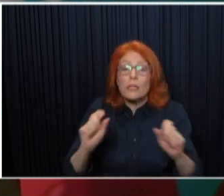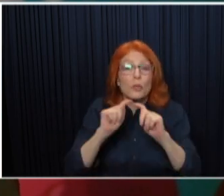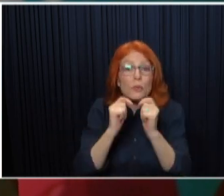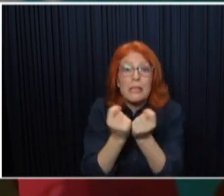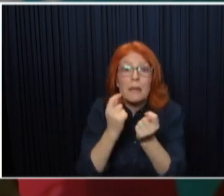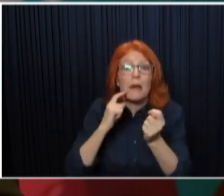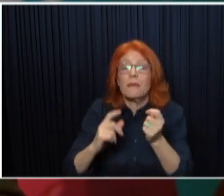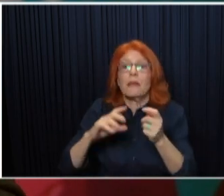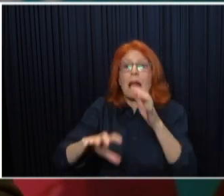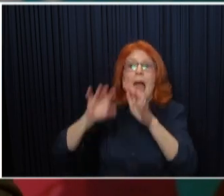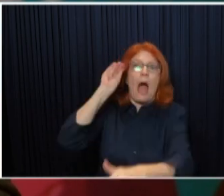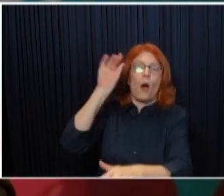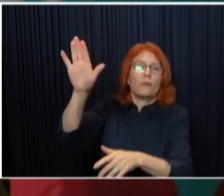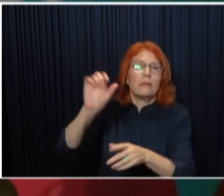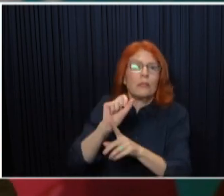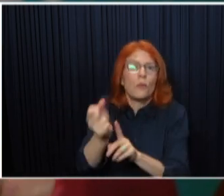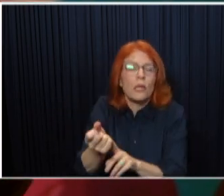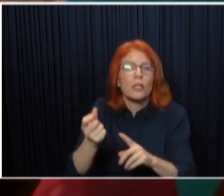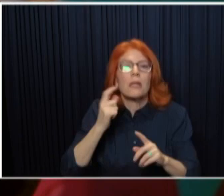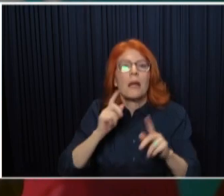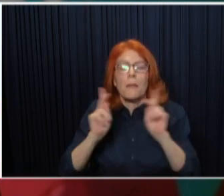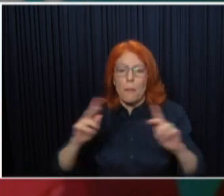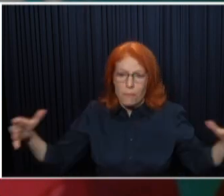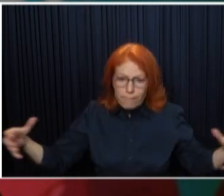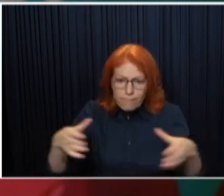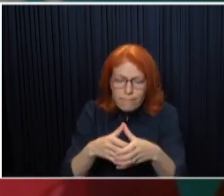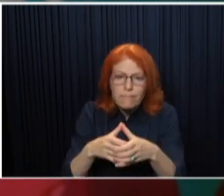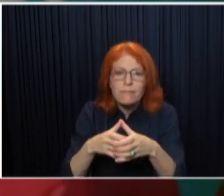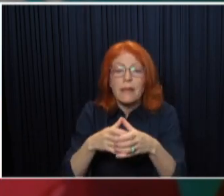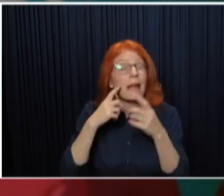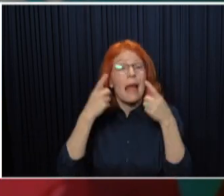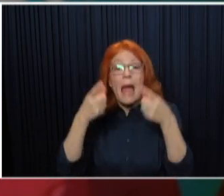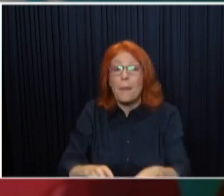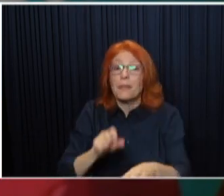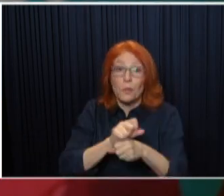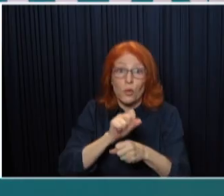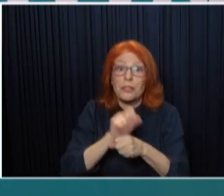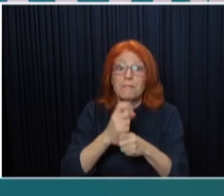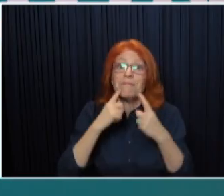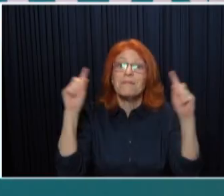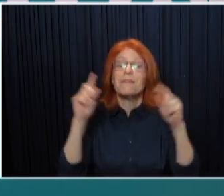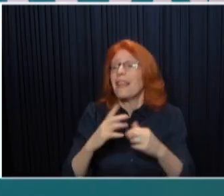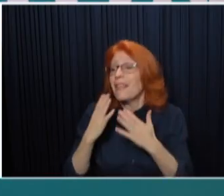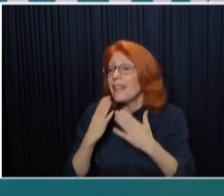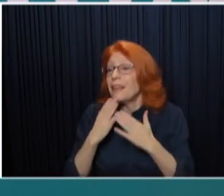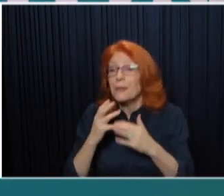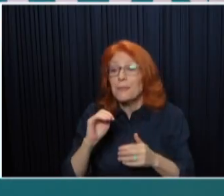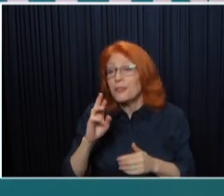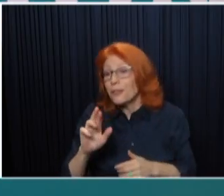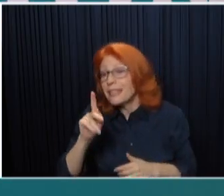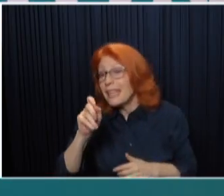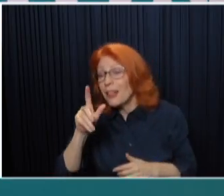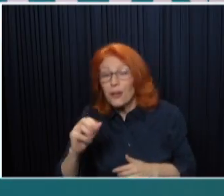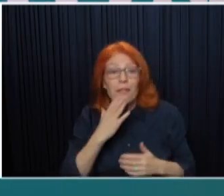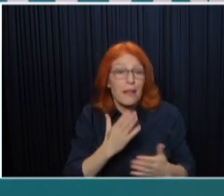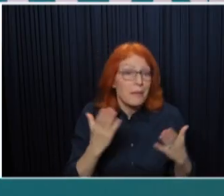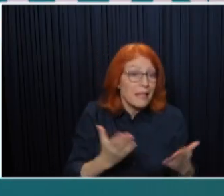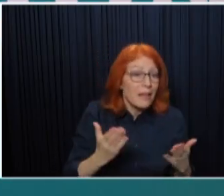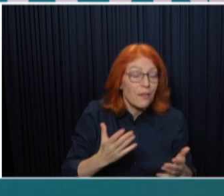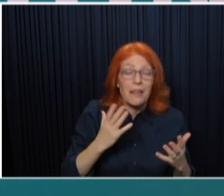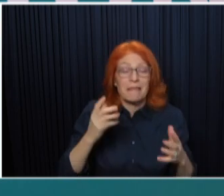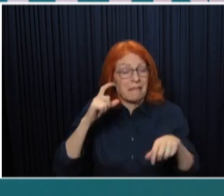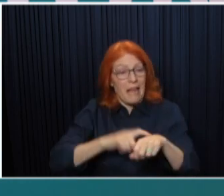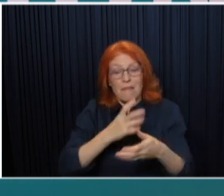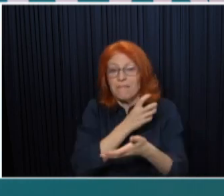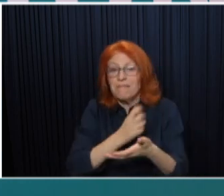work well with others. You get people together and it happens. All right, thank you, Mr. Keeler, and thank you again for being here. That is all the time we have